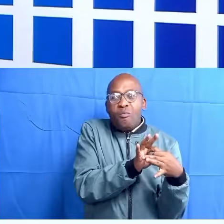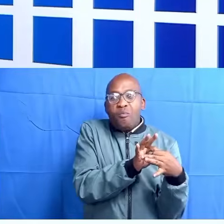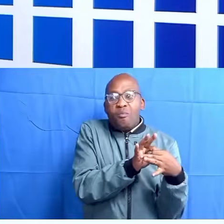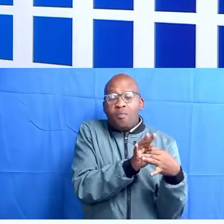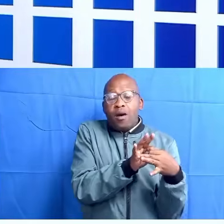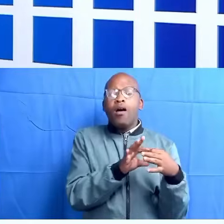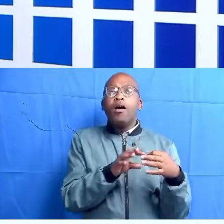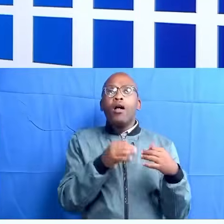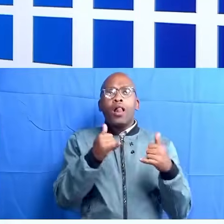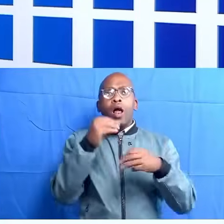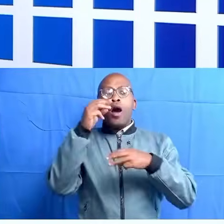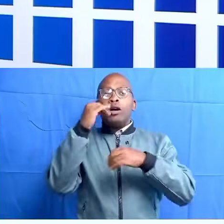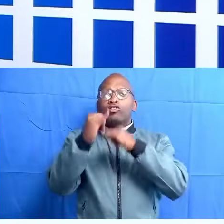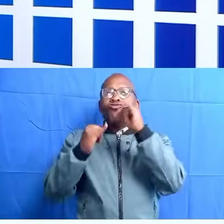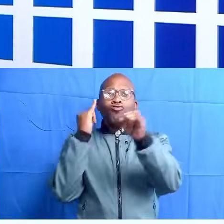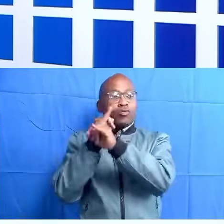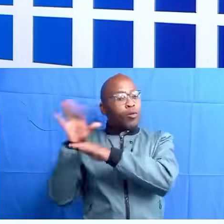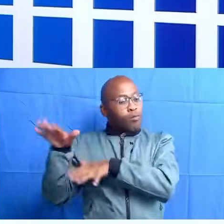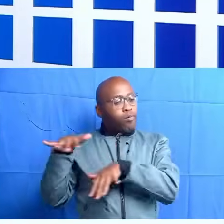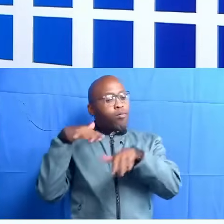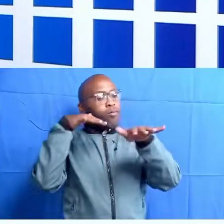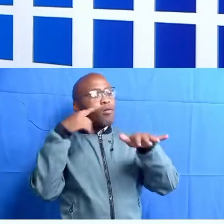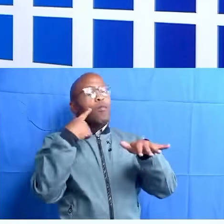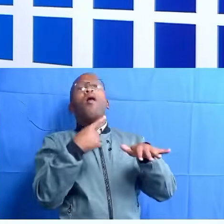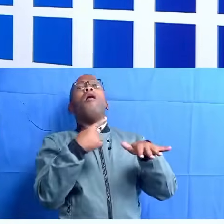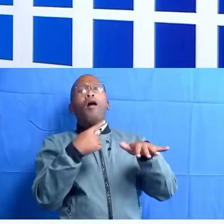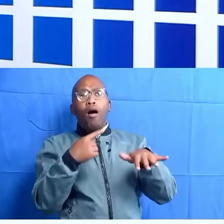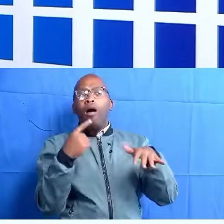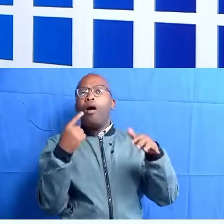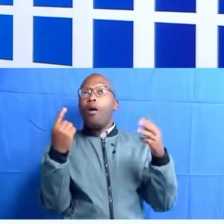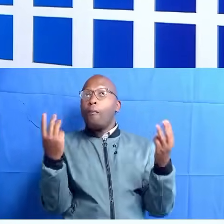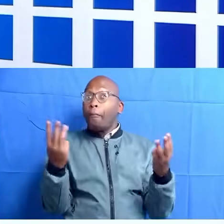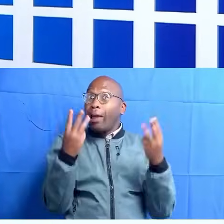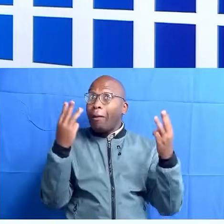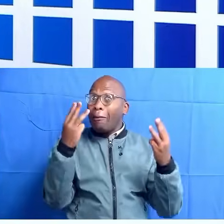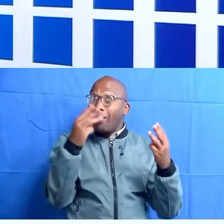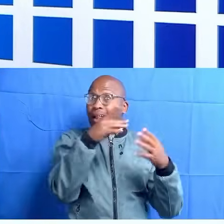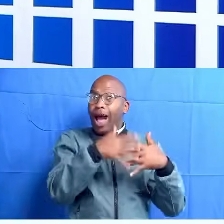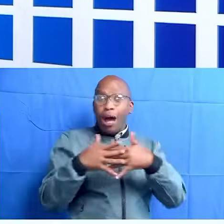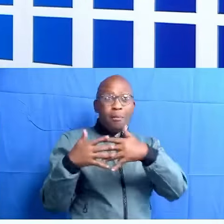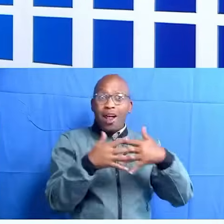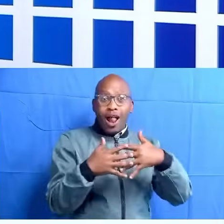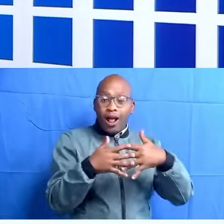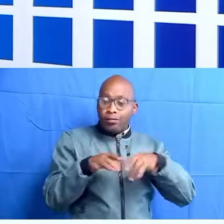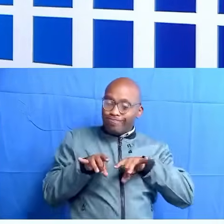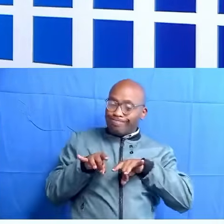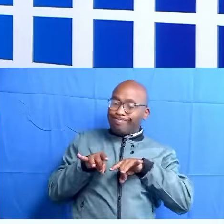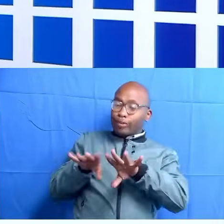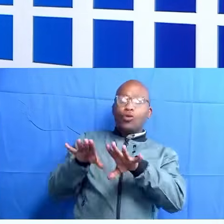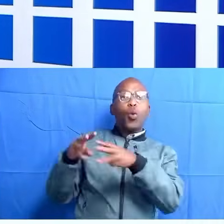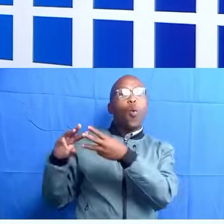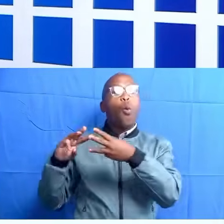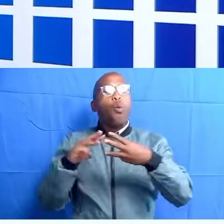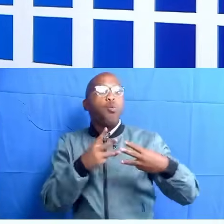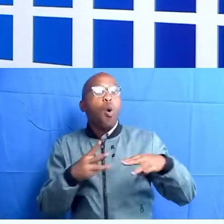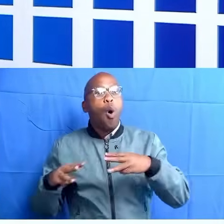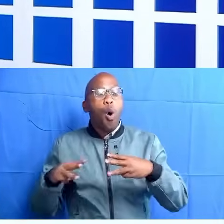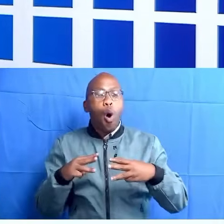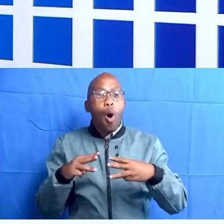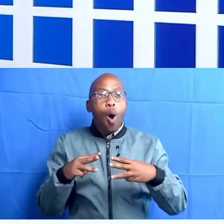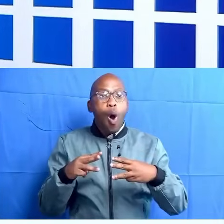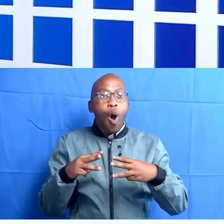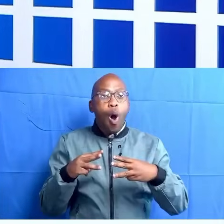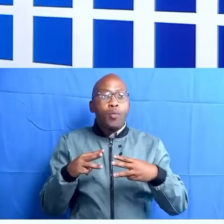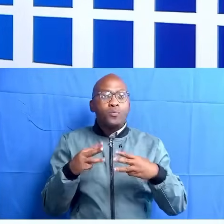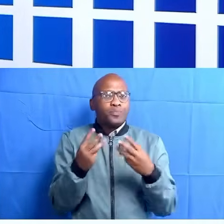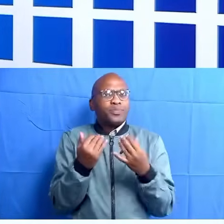was effective because the public opinion began to change. And the American troops, now